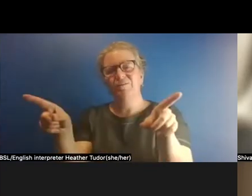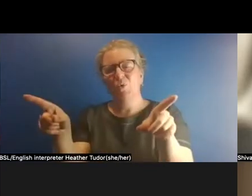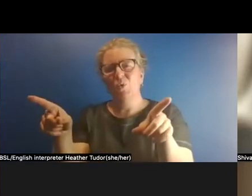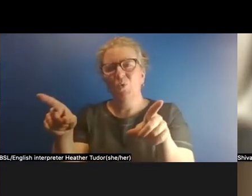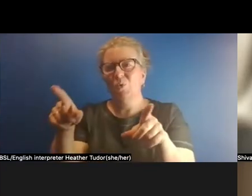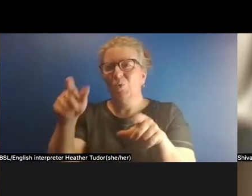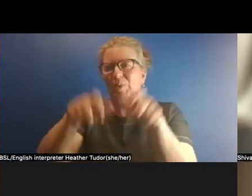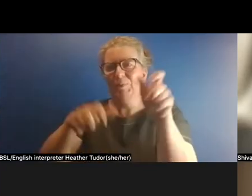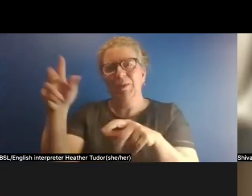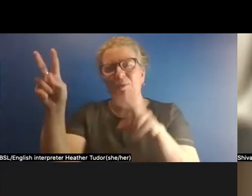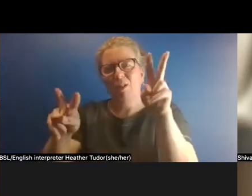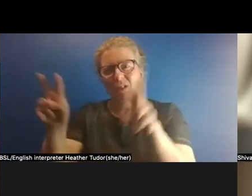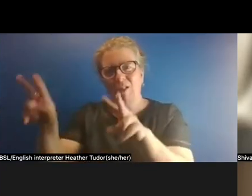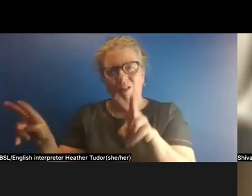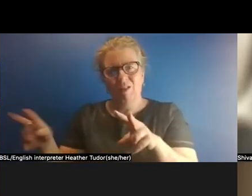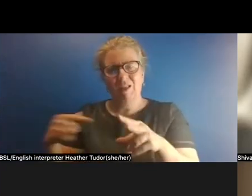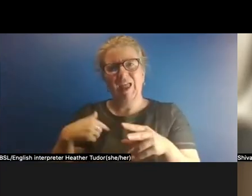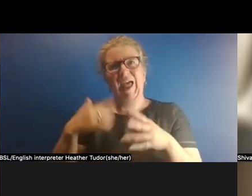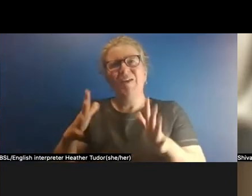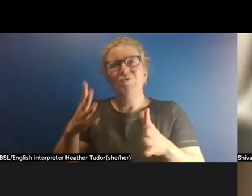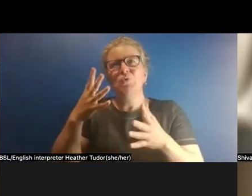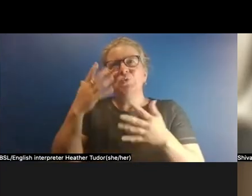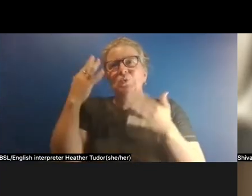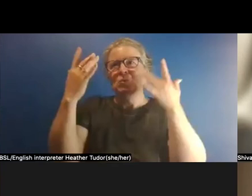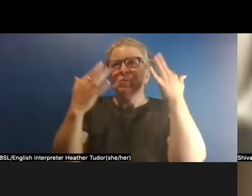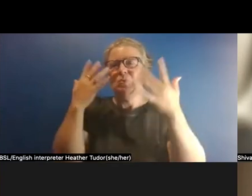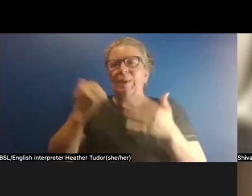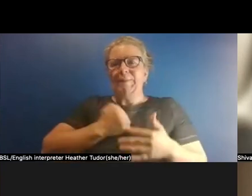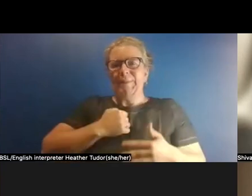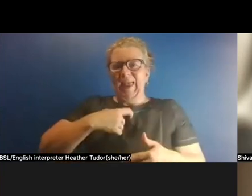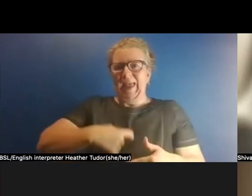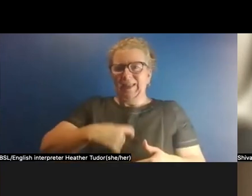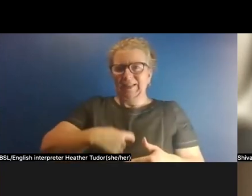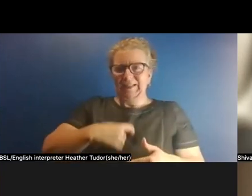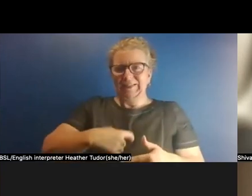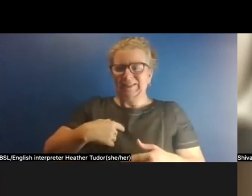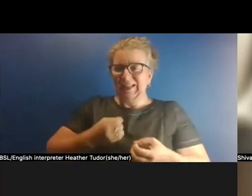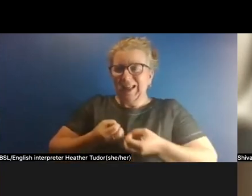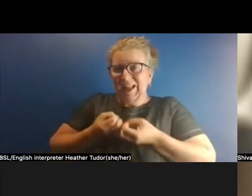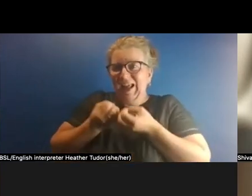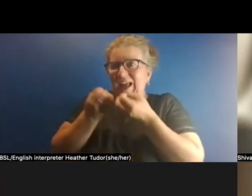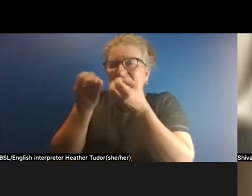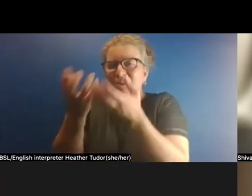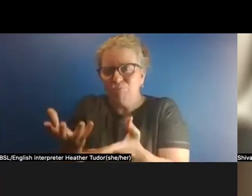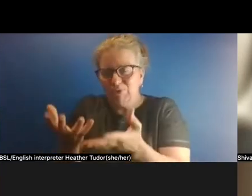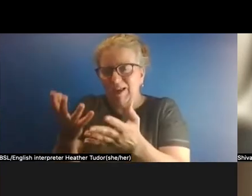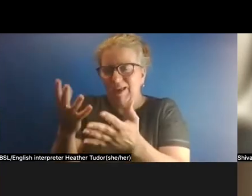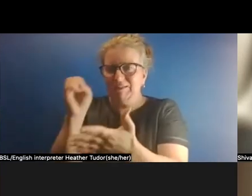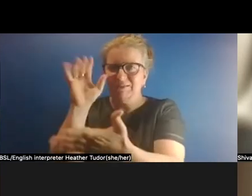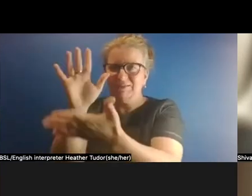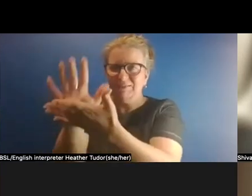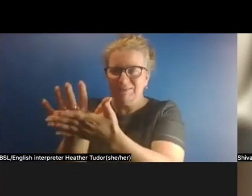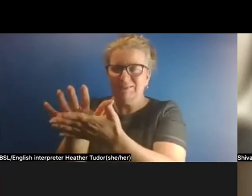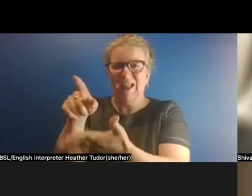able to express it in a way that's understood by everyone and people who may not have a lot of history or knowledge on casteism.